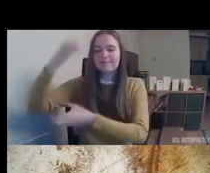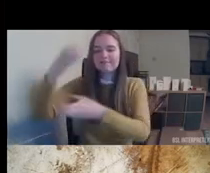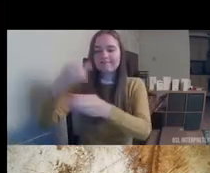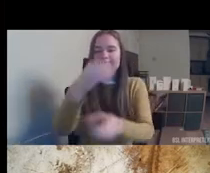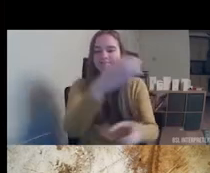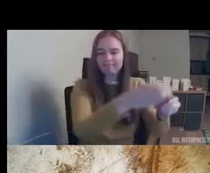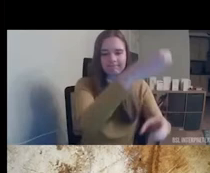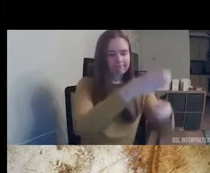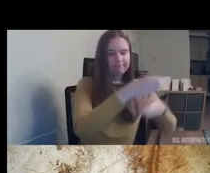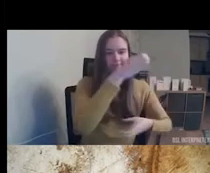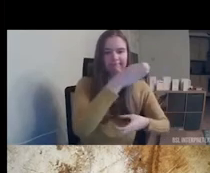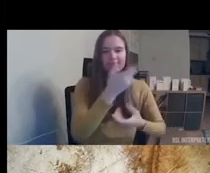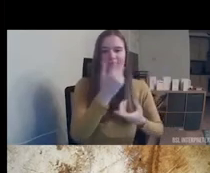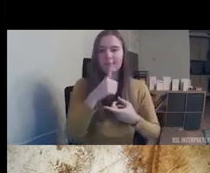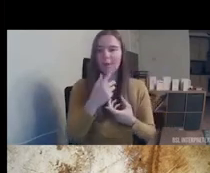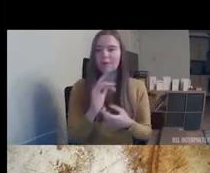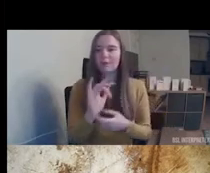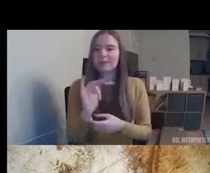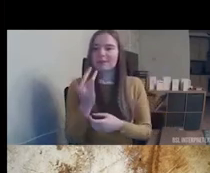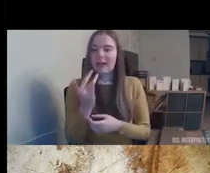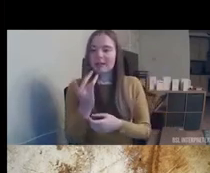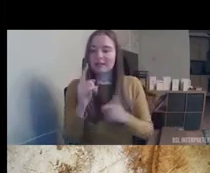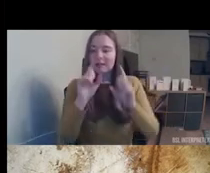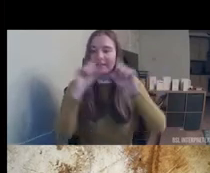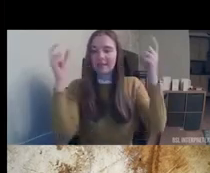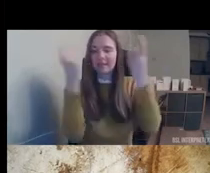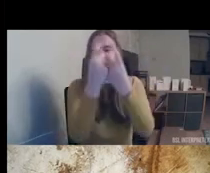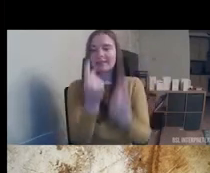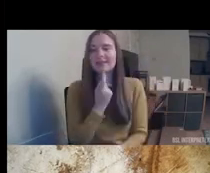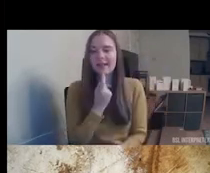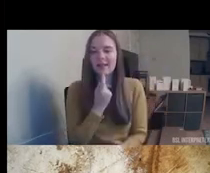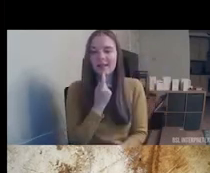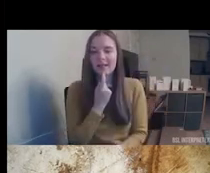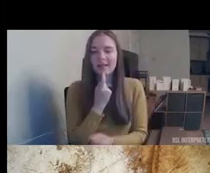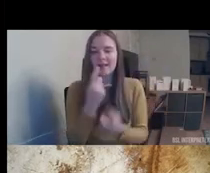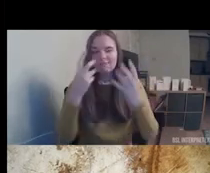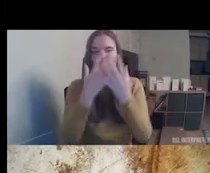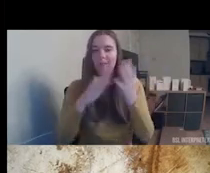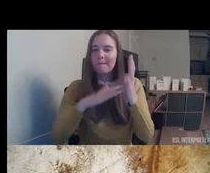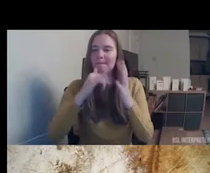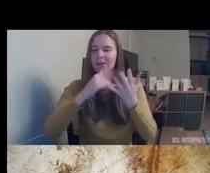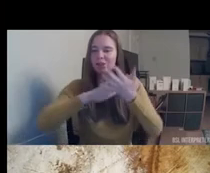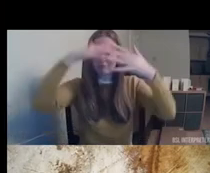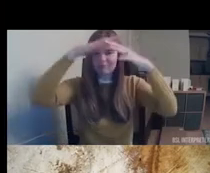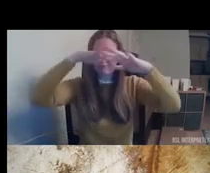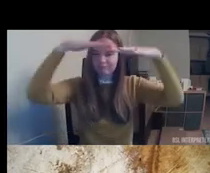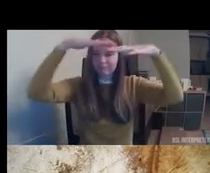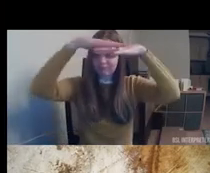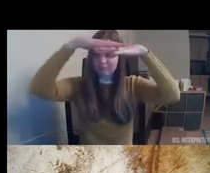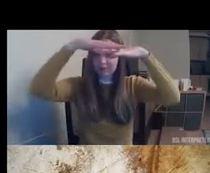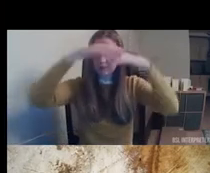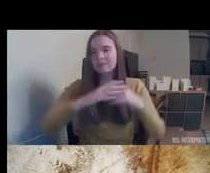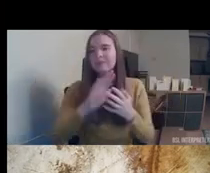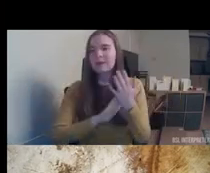hung tensile steel mesh, which then transferred that